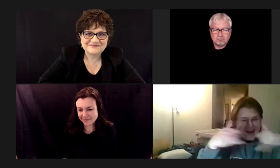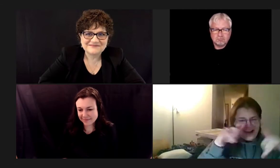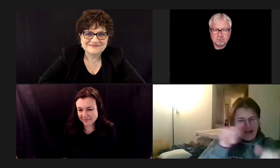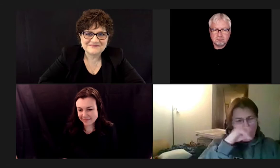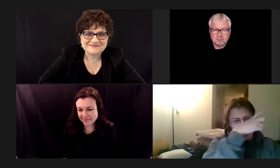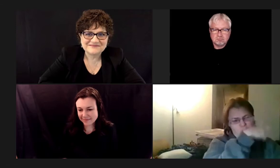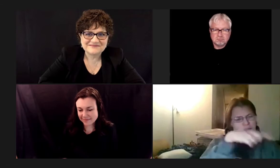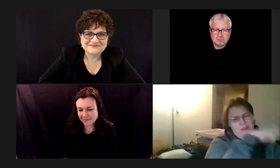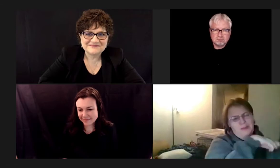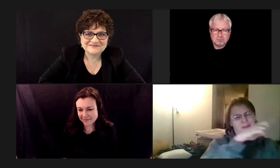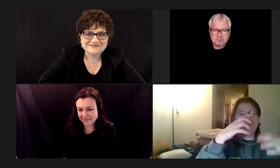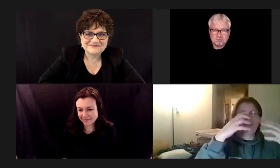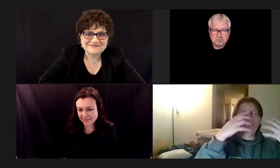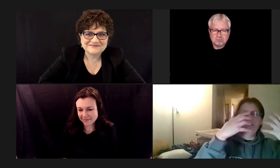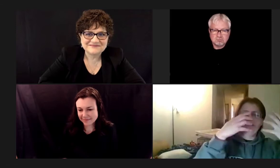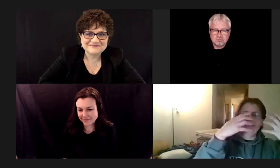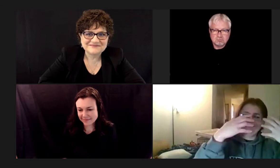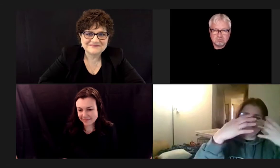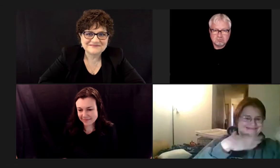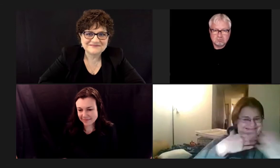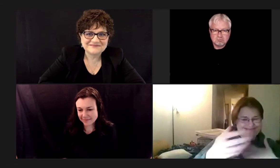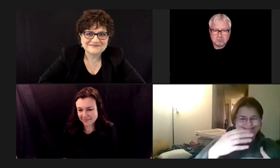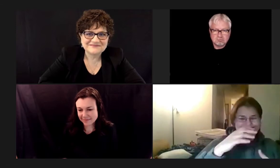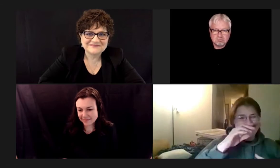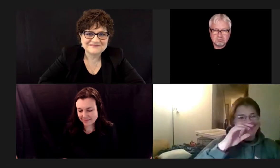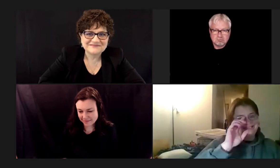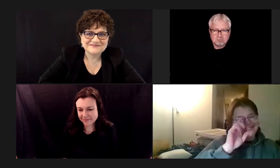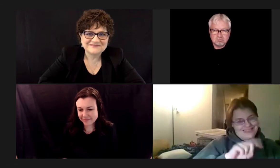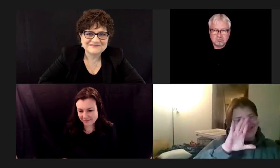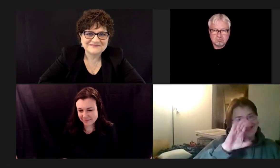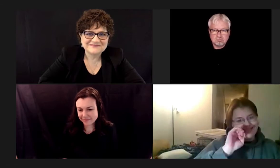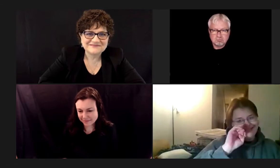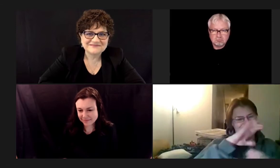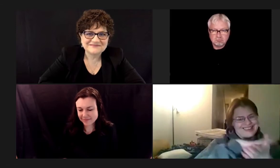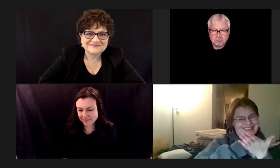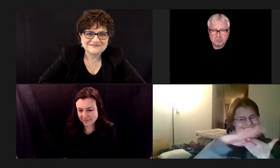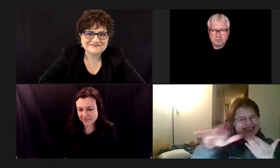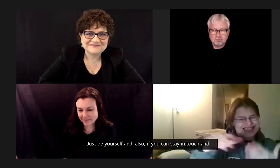let them know that you're there to help them if you ever need resources.